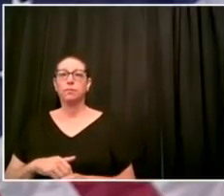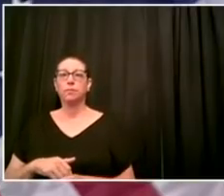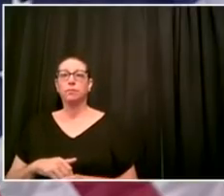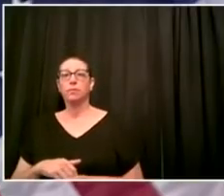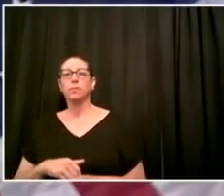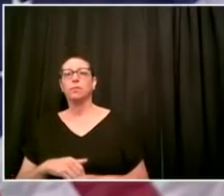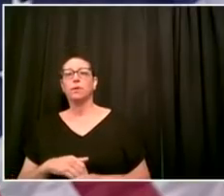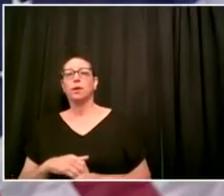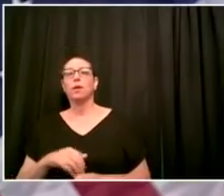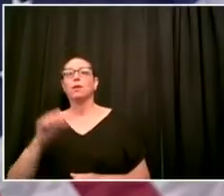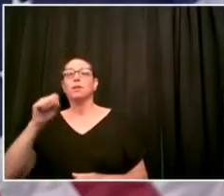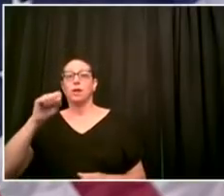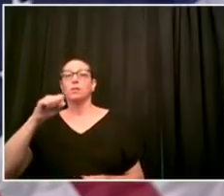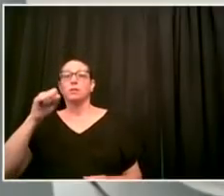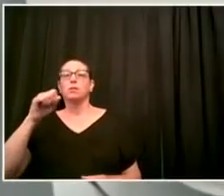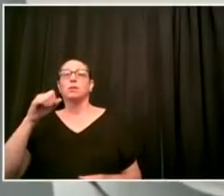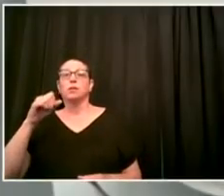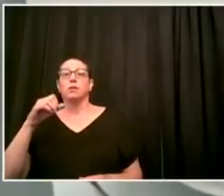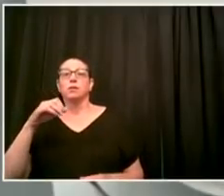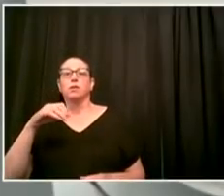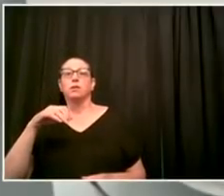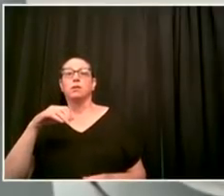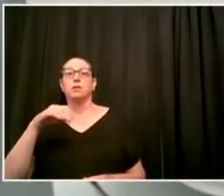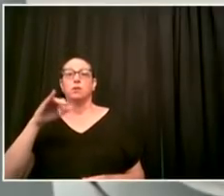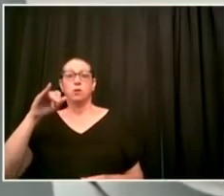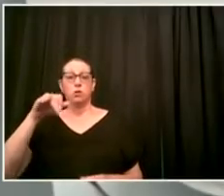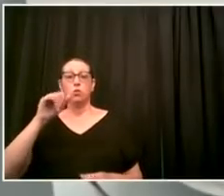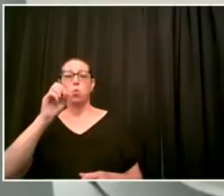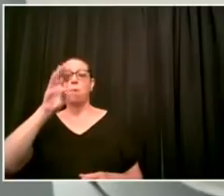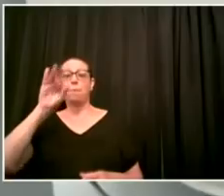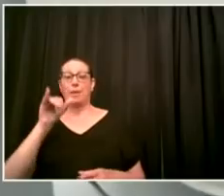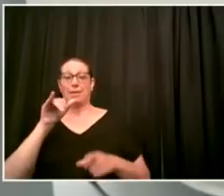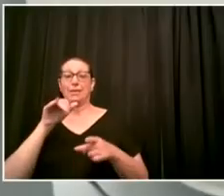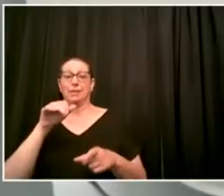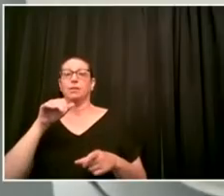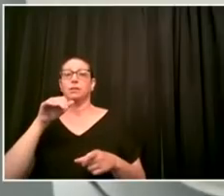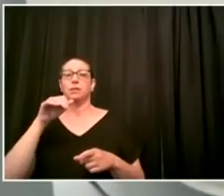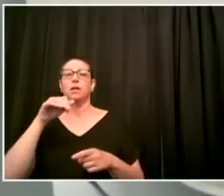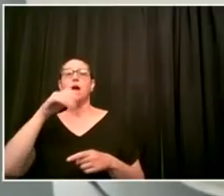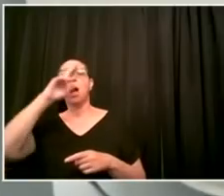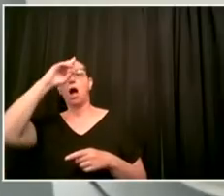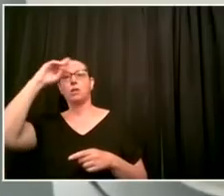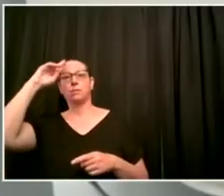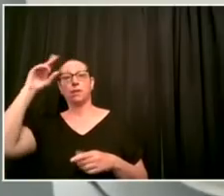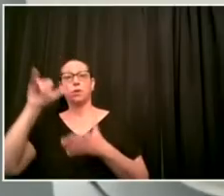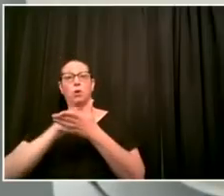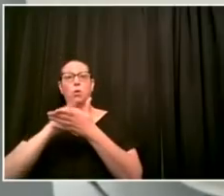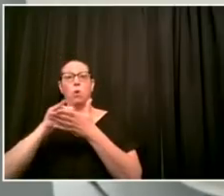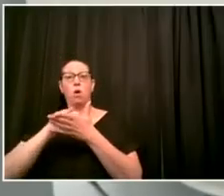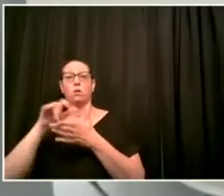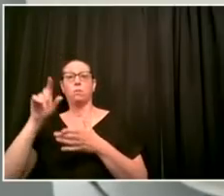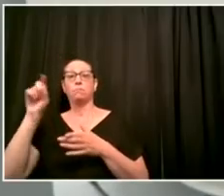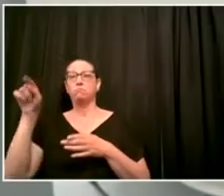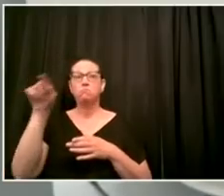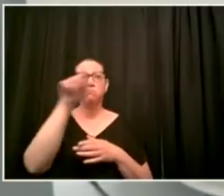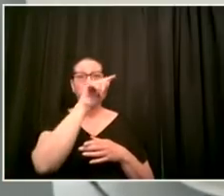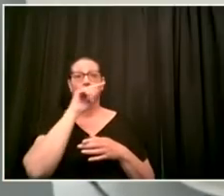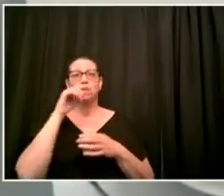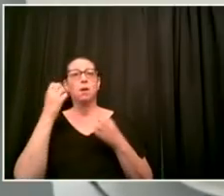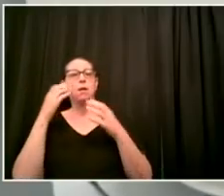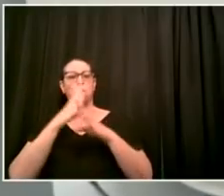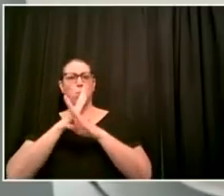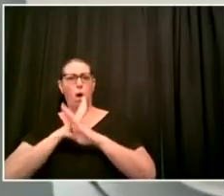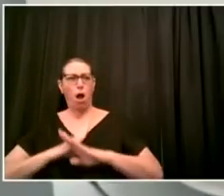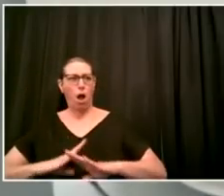and other emergency rooms across New York City are much quieter than they are historically. There's several reasons for this. Some are